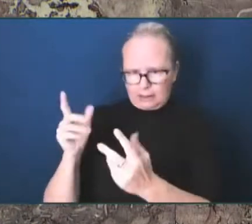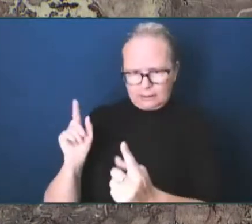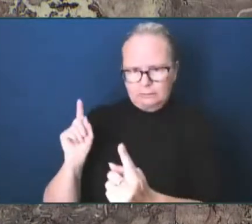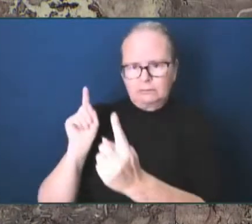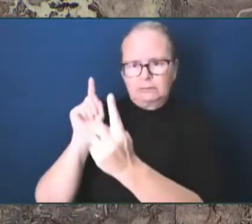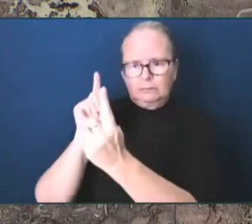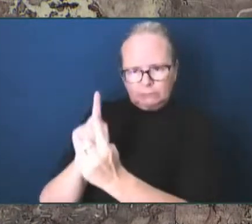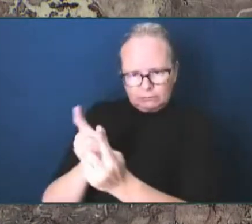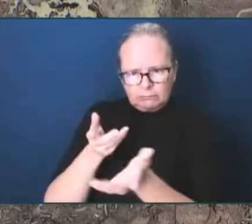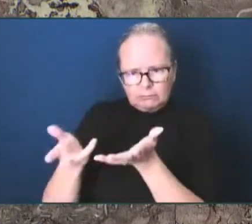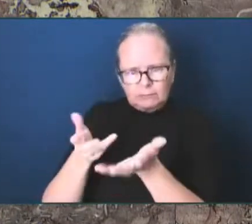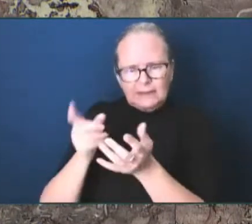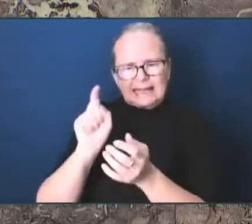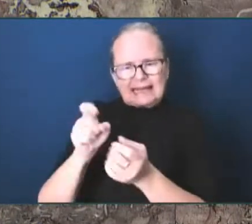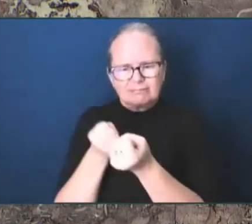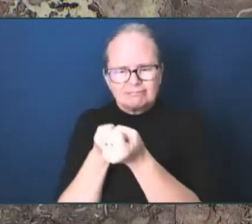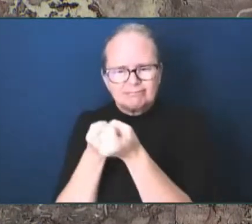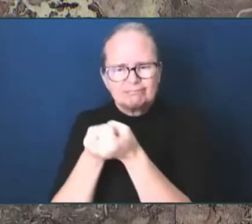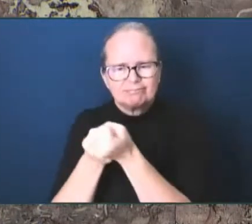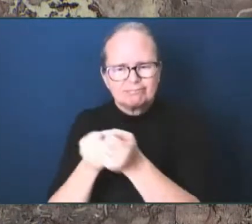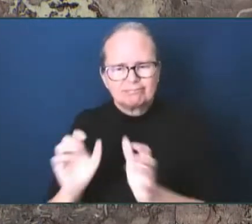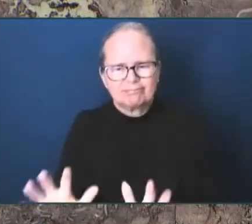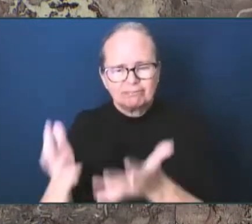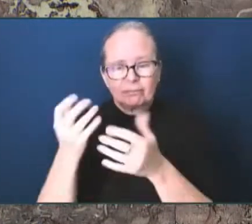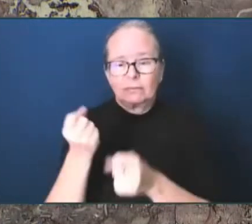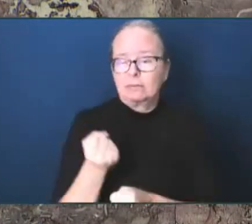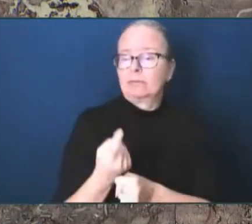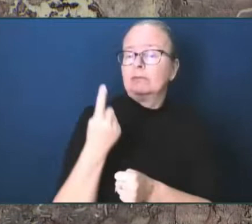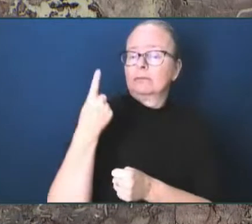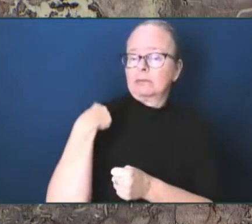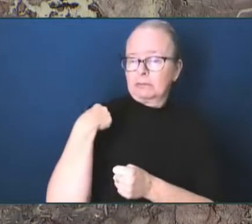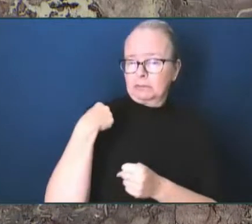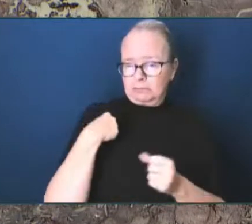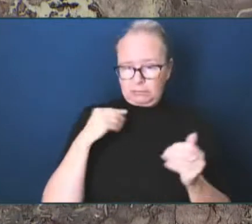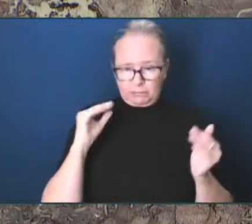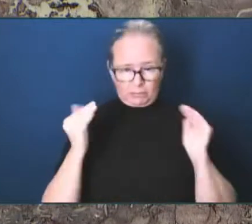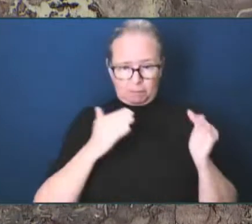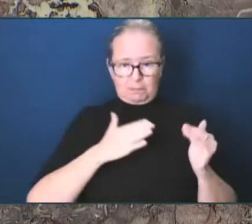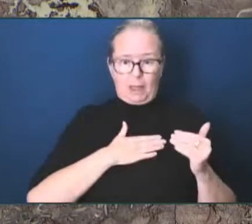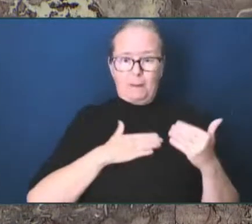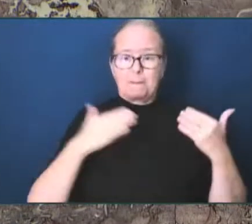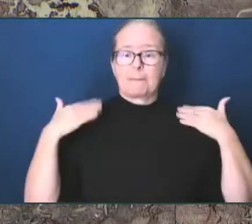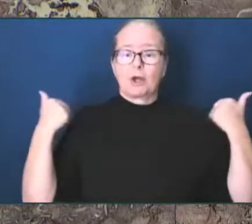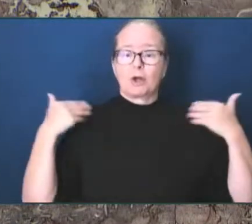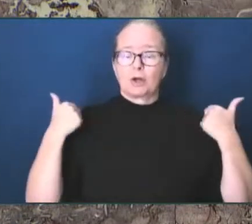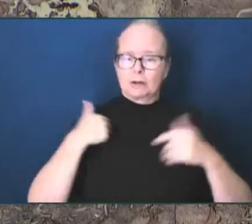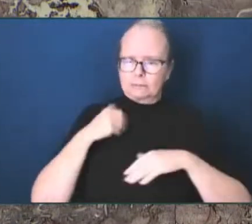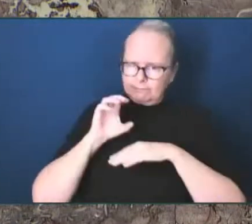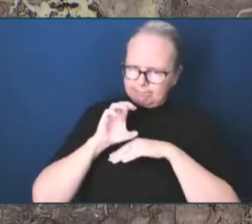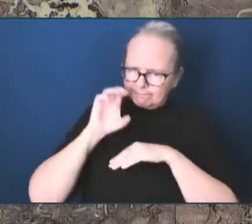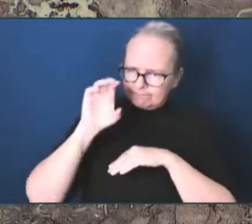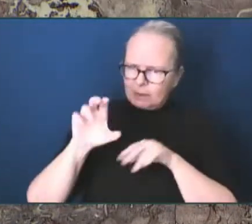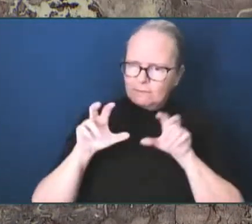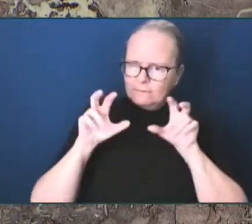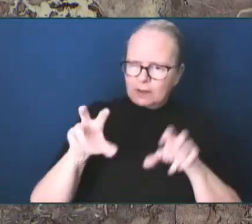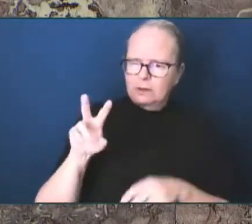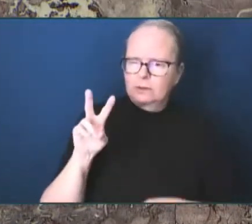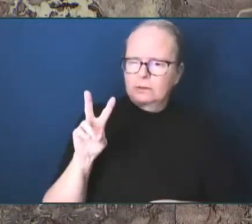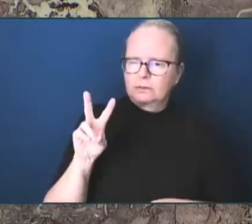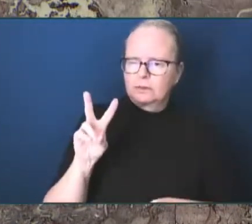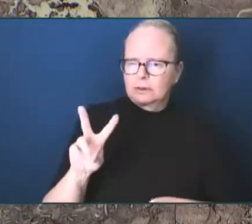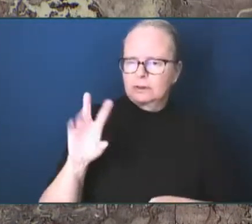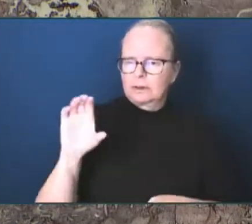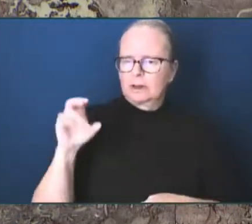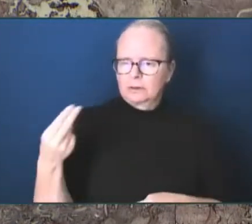1 year ago, my ministry funded Vancouver Coastal Health to expand staffing for the CAR